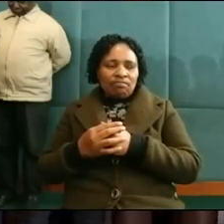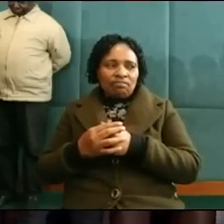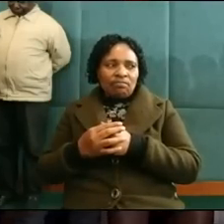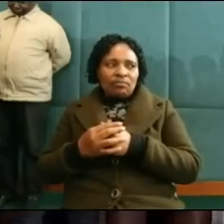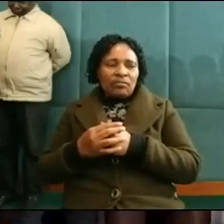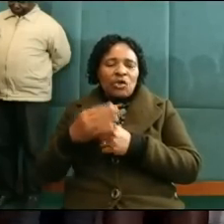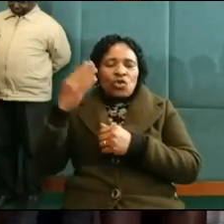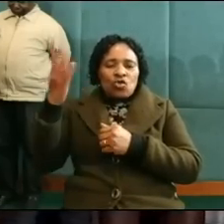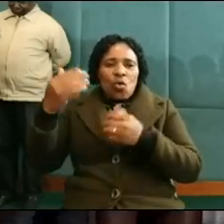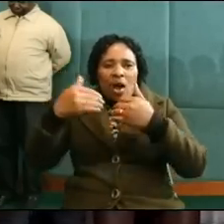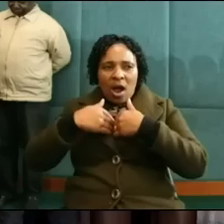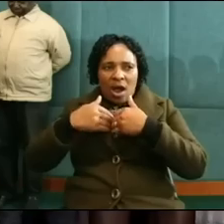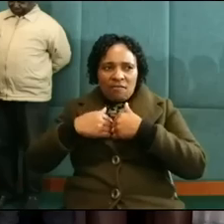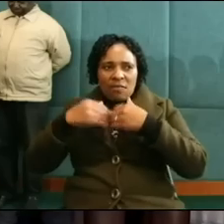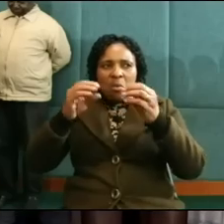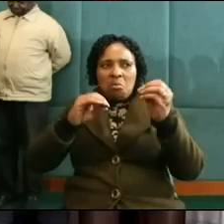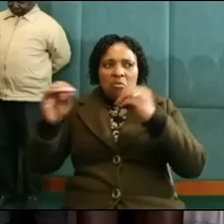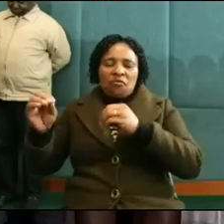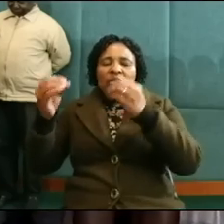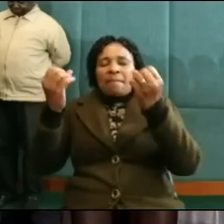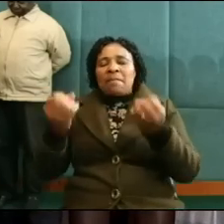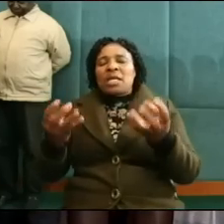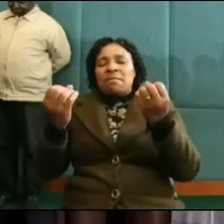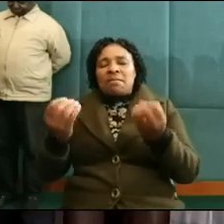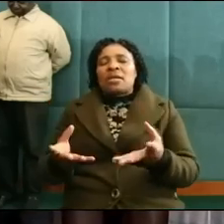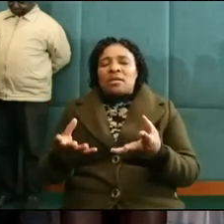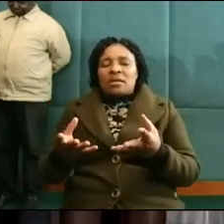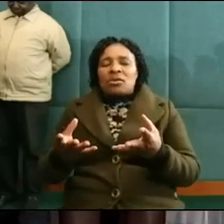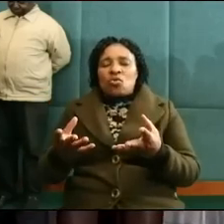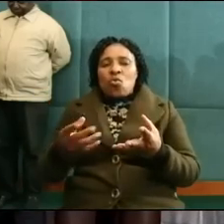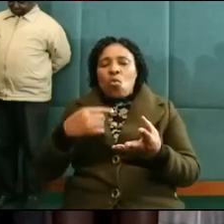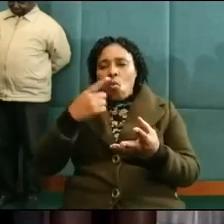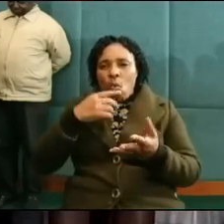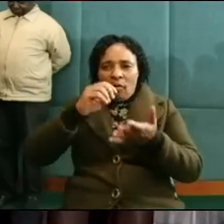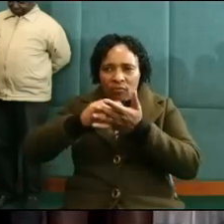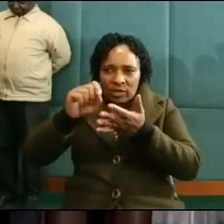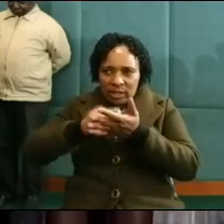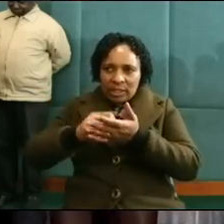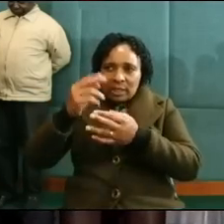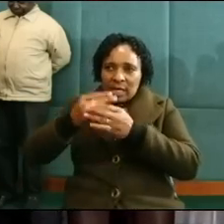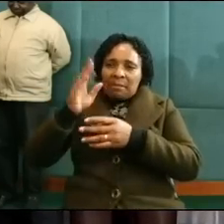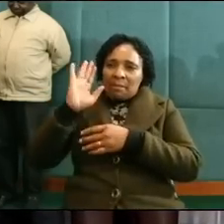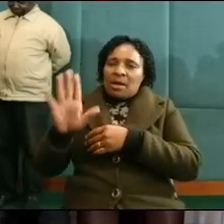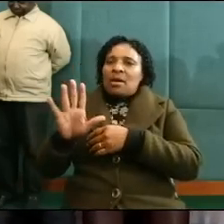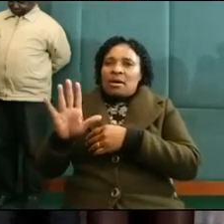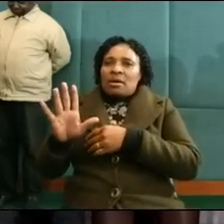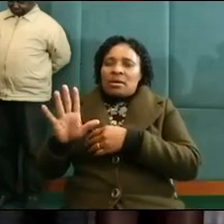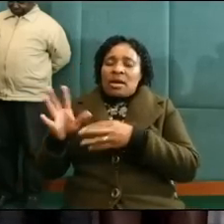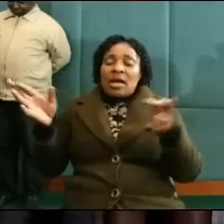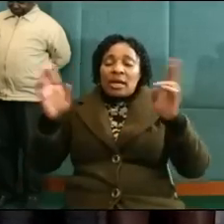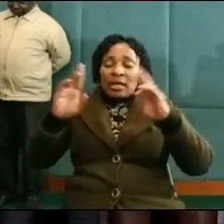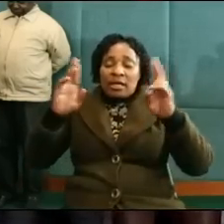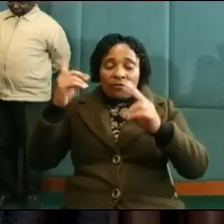You have moved many who have written their names ready